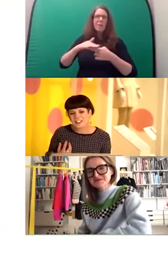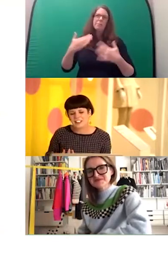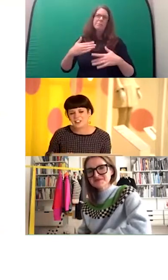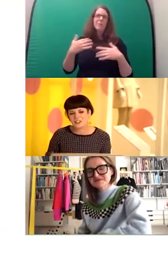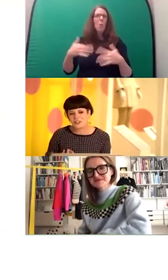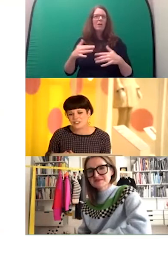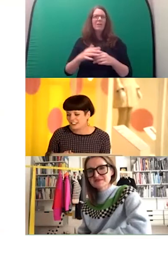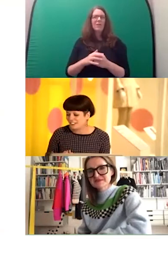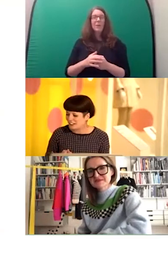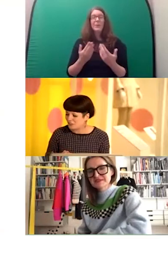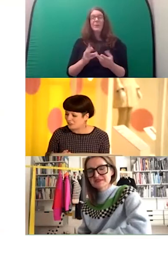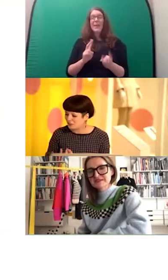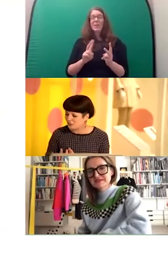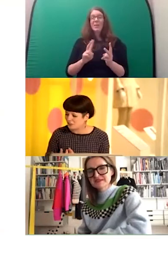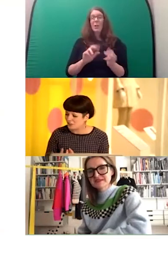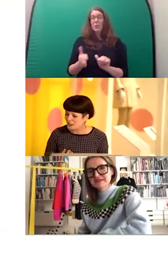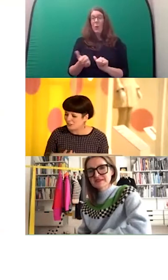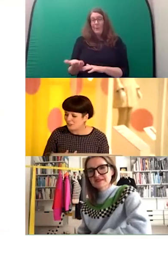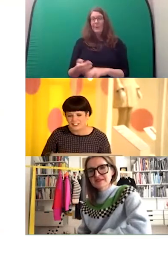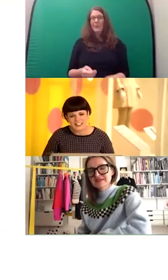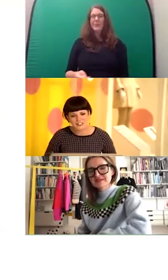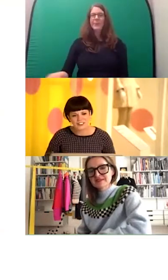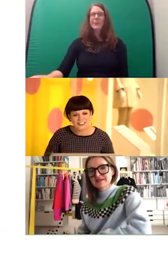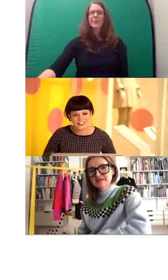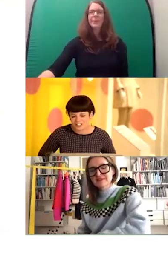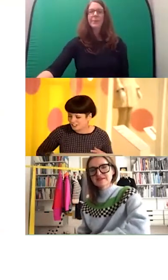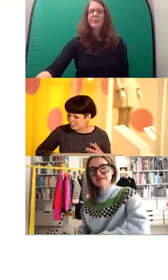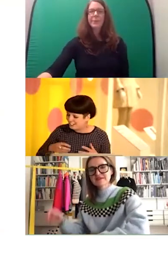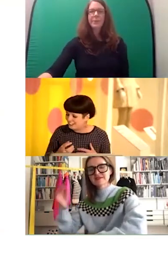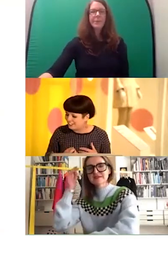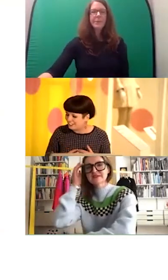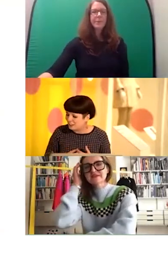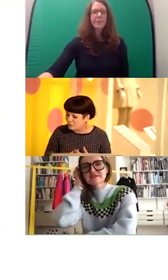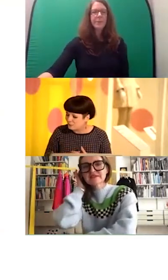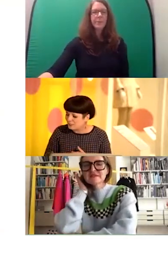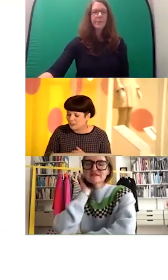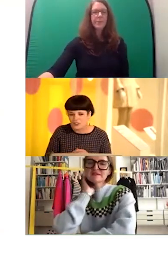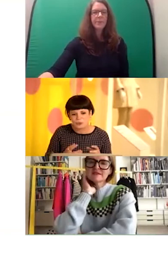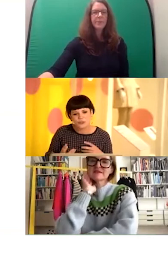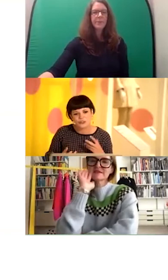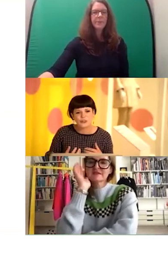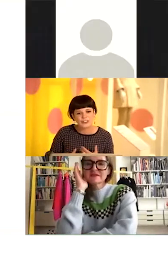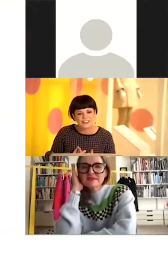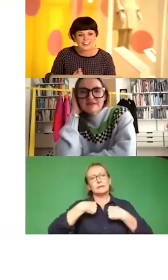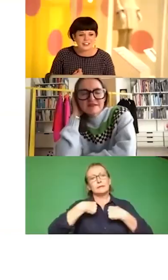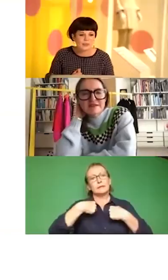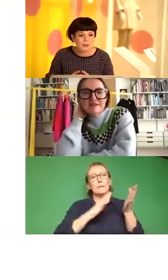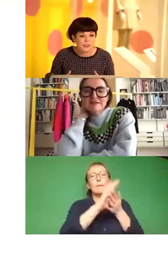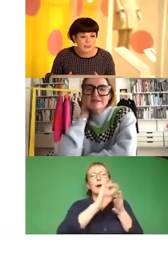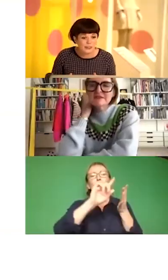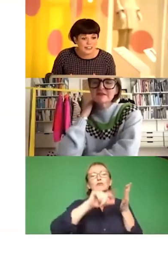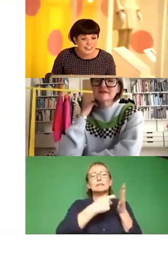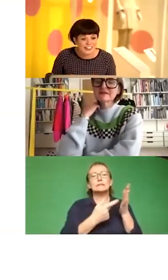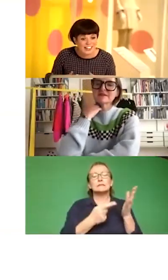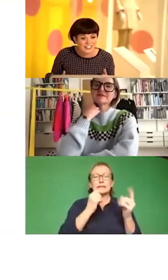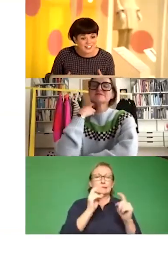it's that kind of conflict, that kind of contrast between the kind of nature and the sculptural quality of both